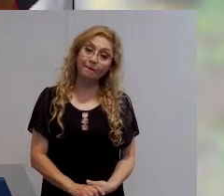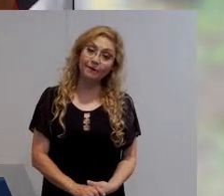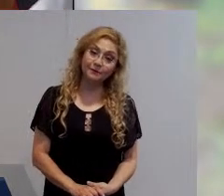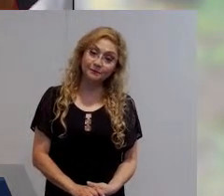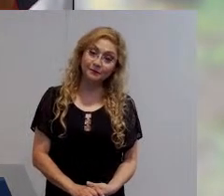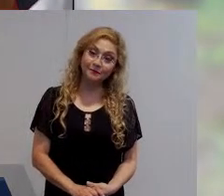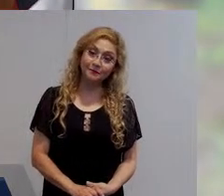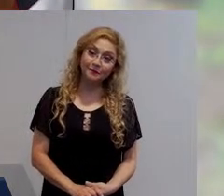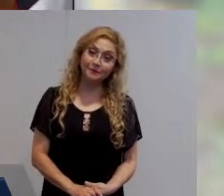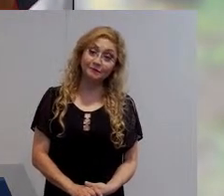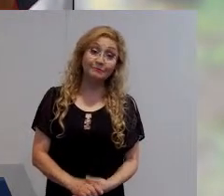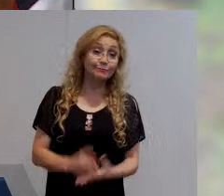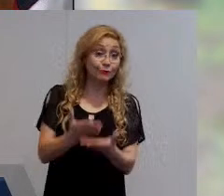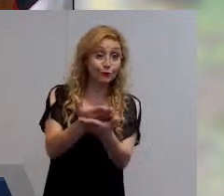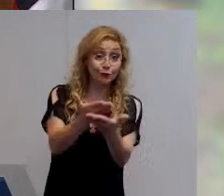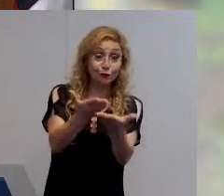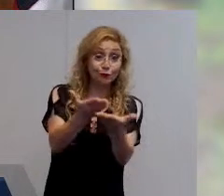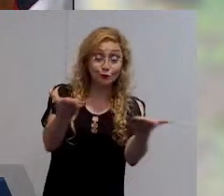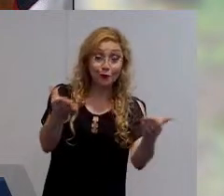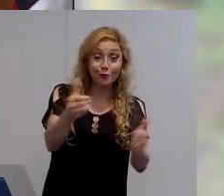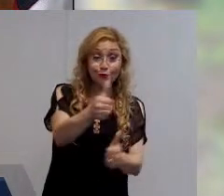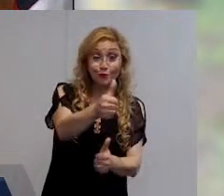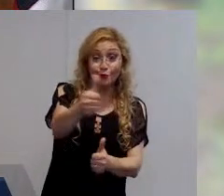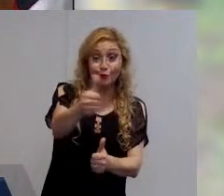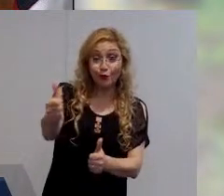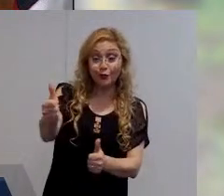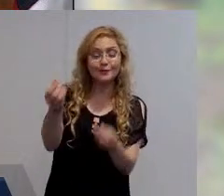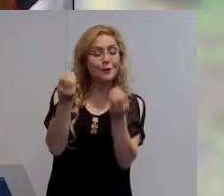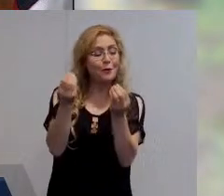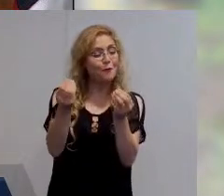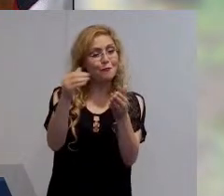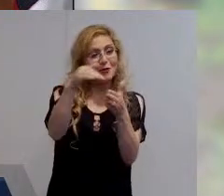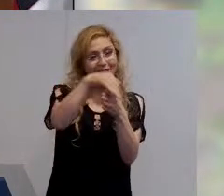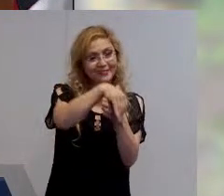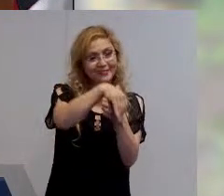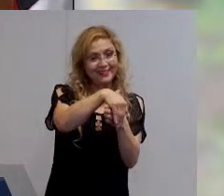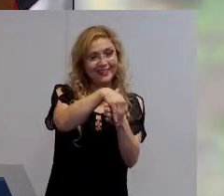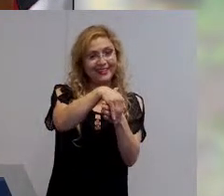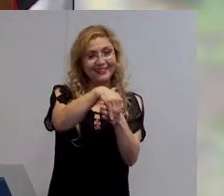Bueno, tengan todos, todas muy buenas tardes. Good afternoon, everyone.